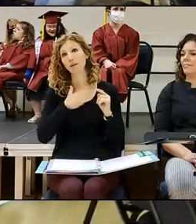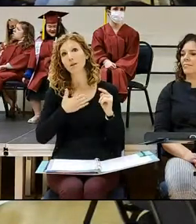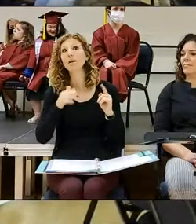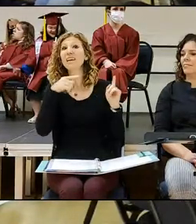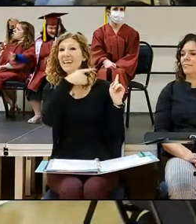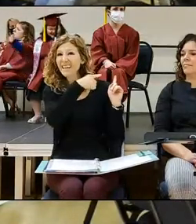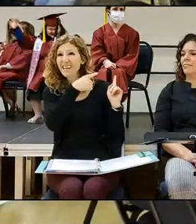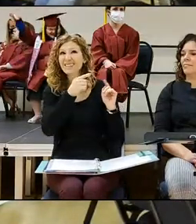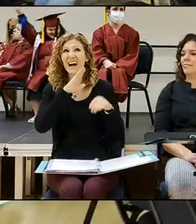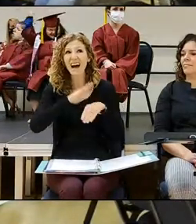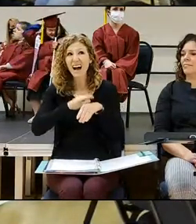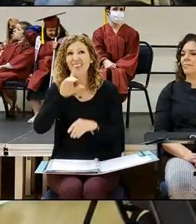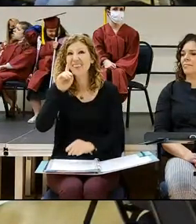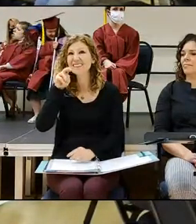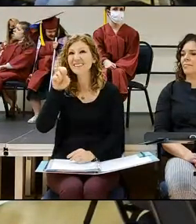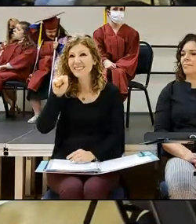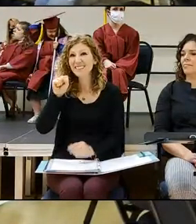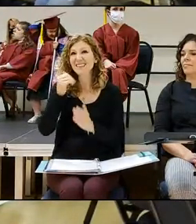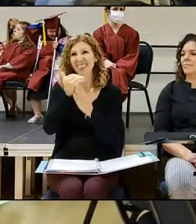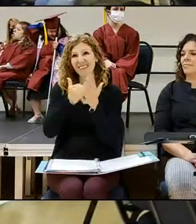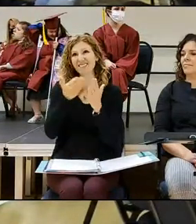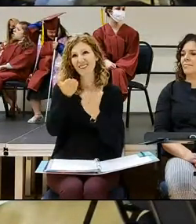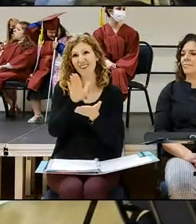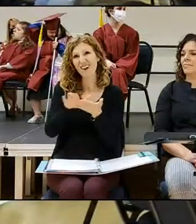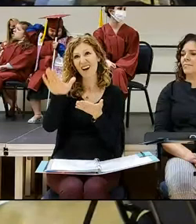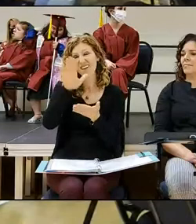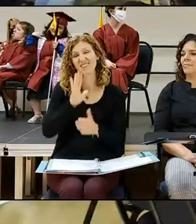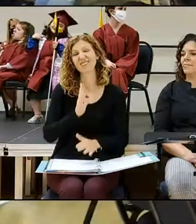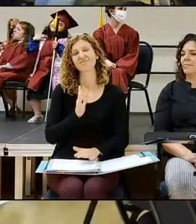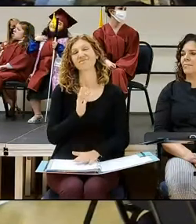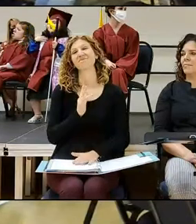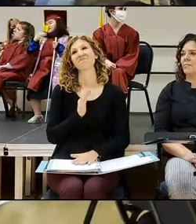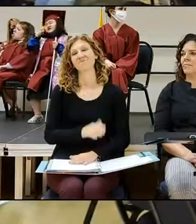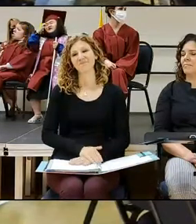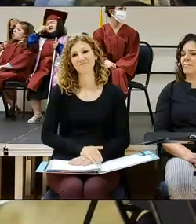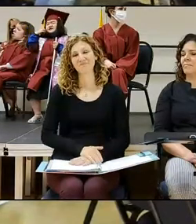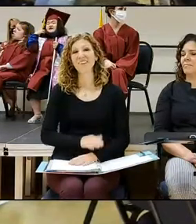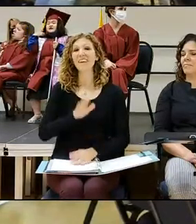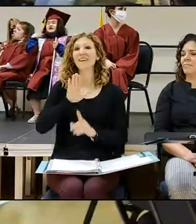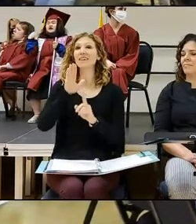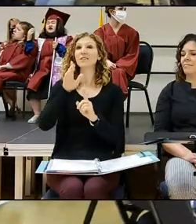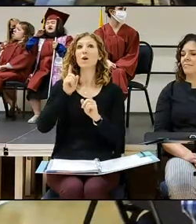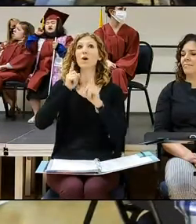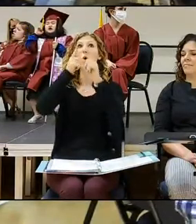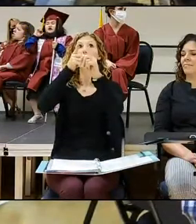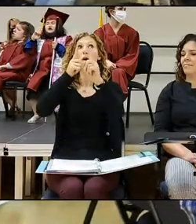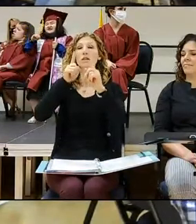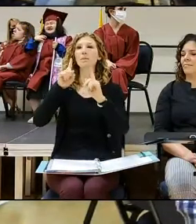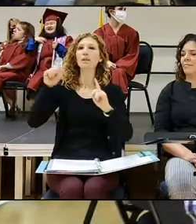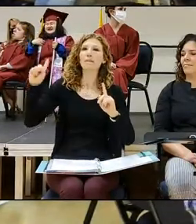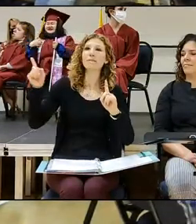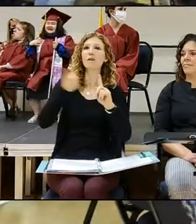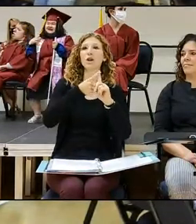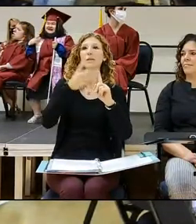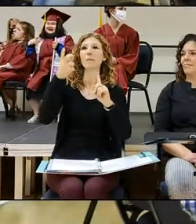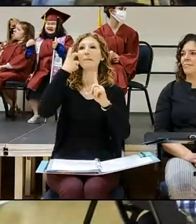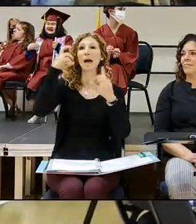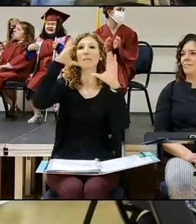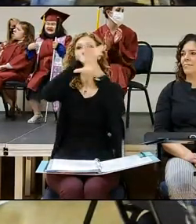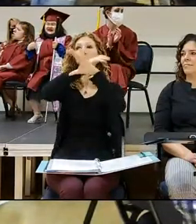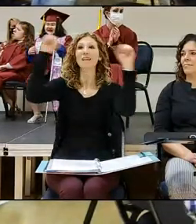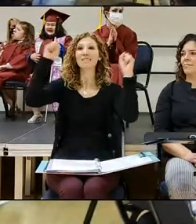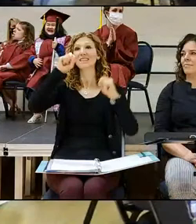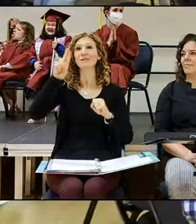at college, which is pretty cool. And his ultimate goal is to be the first blind president of the United